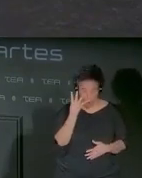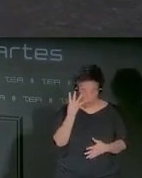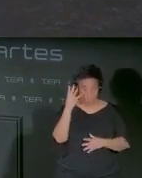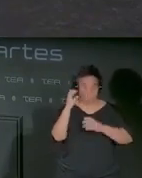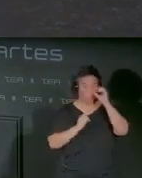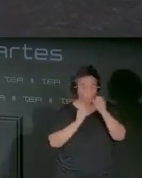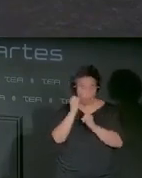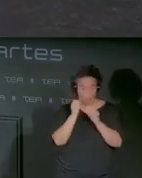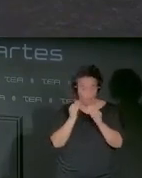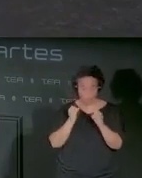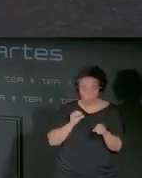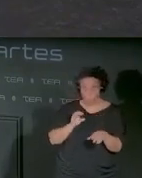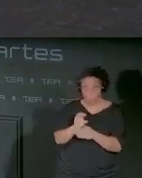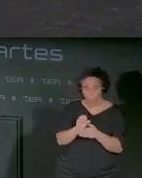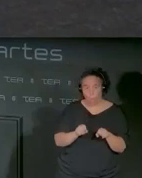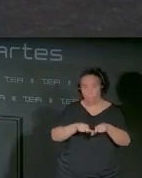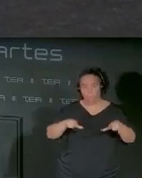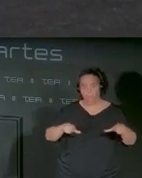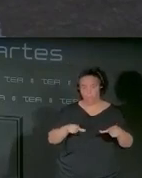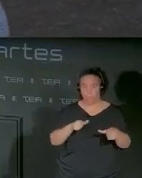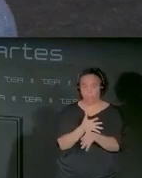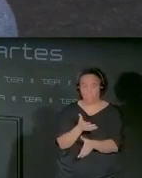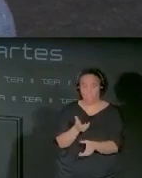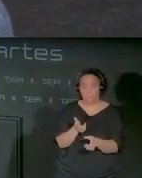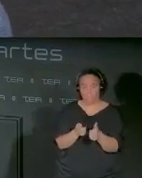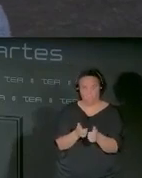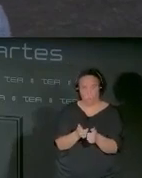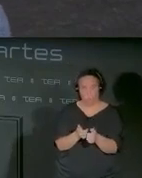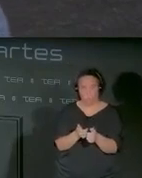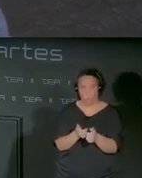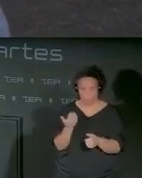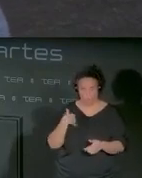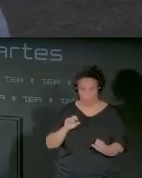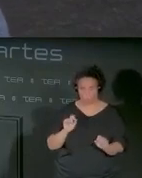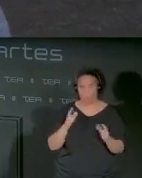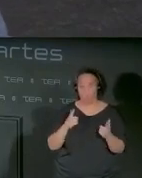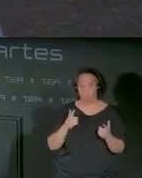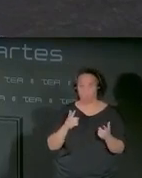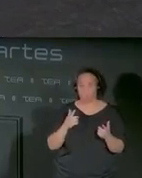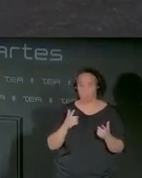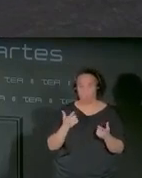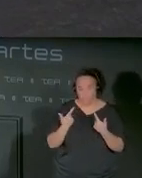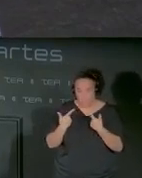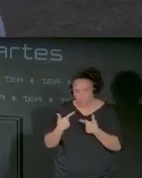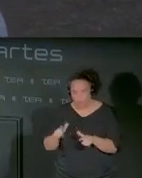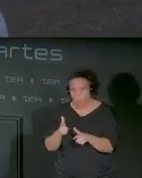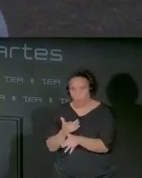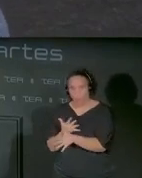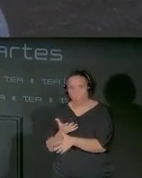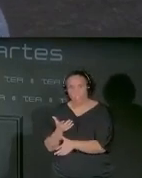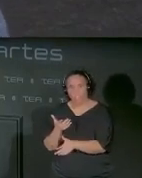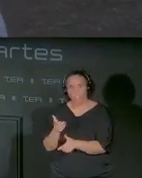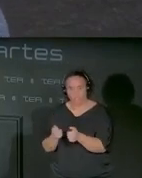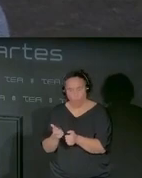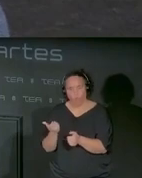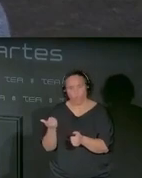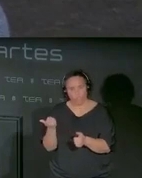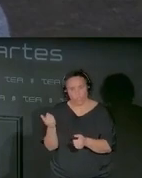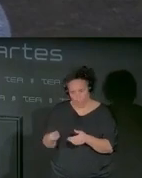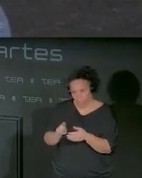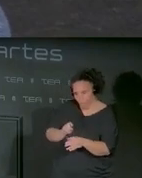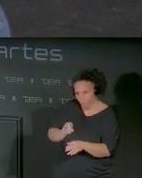it in the gaming industry? We have big platforms for distributing video games that are